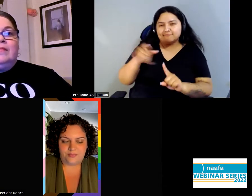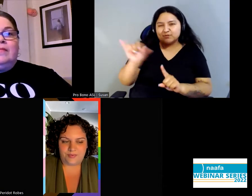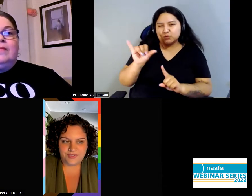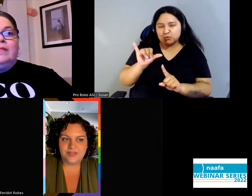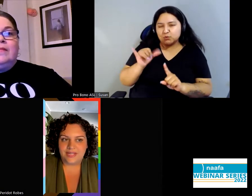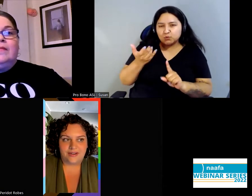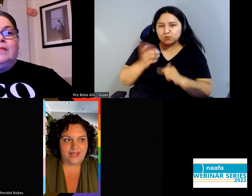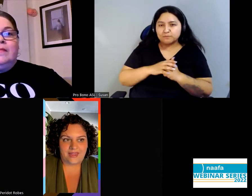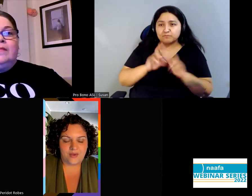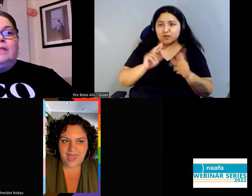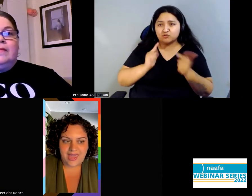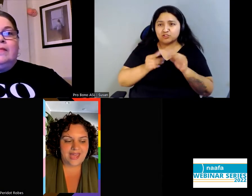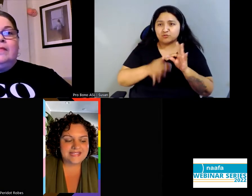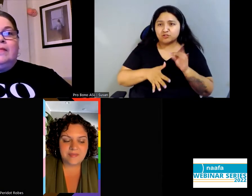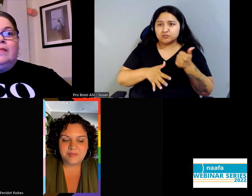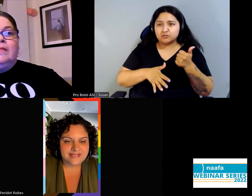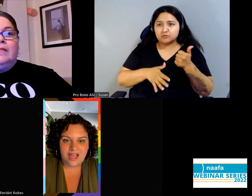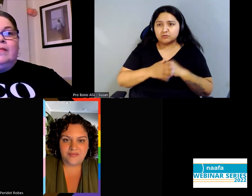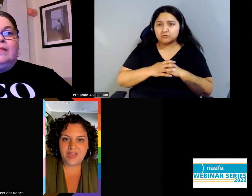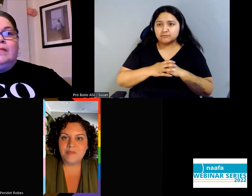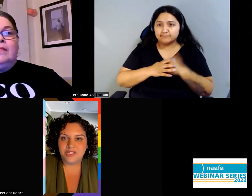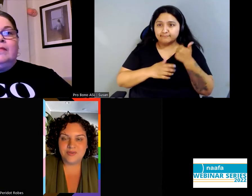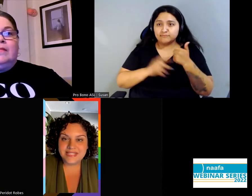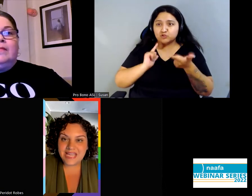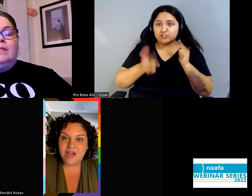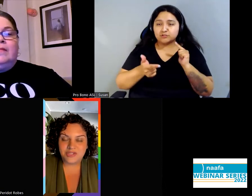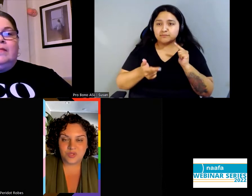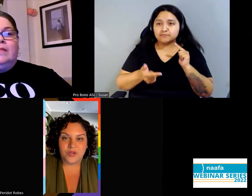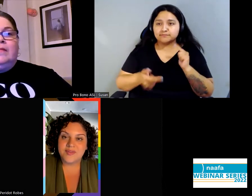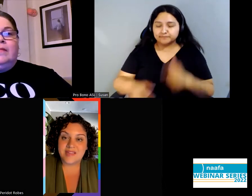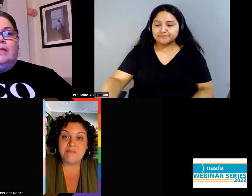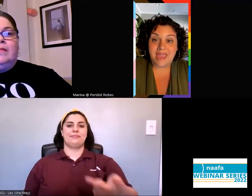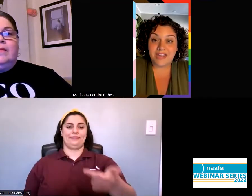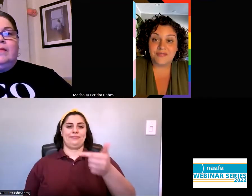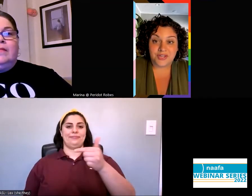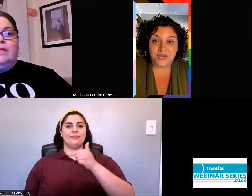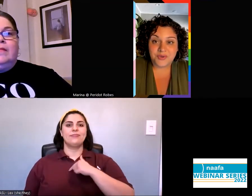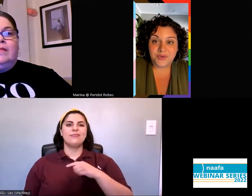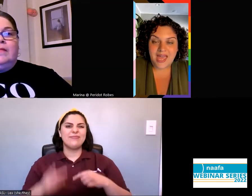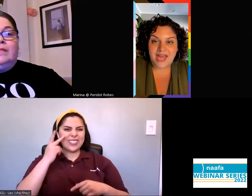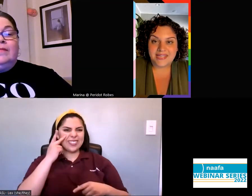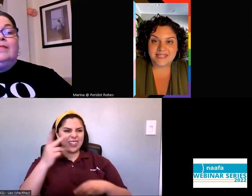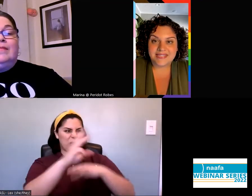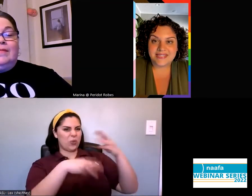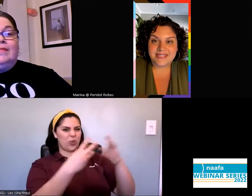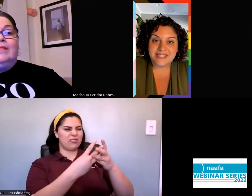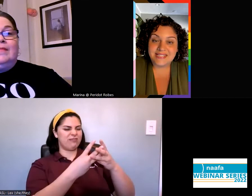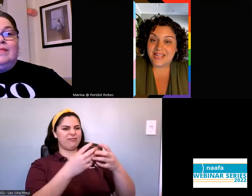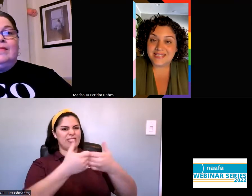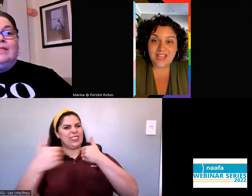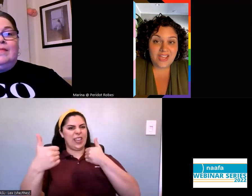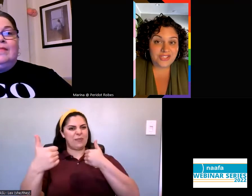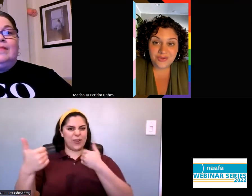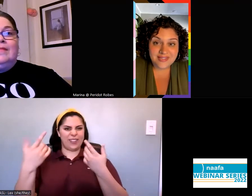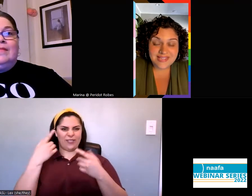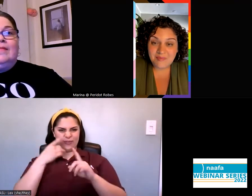you suddenly are like, okay, I accept myself, but then you see how much the world is not made for you. And